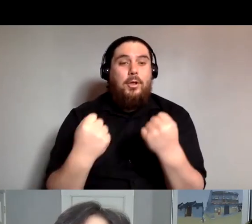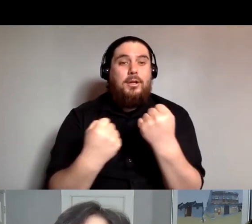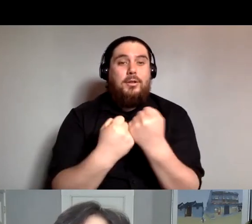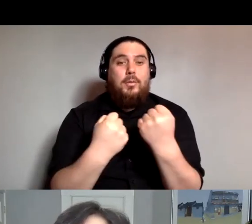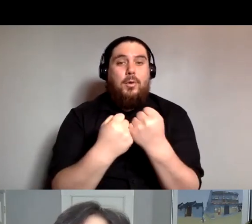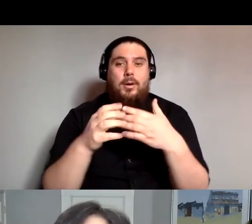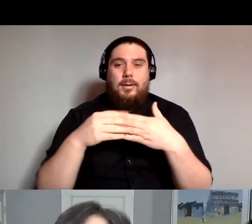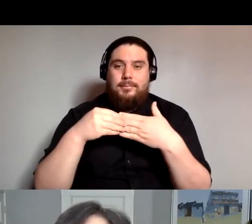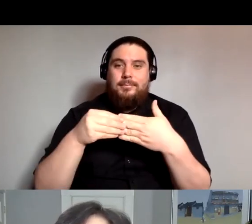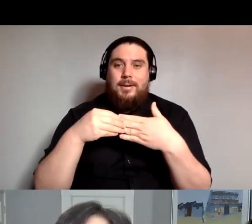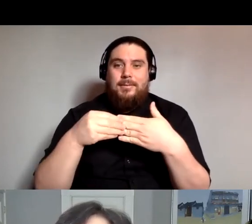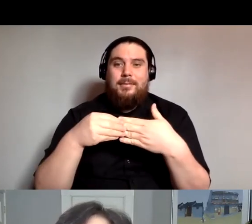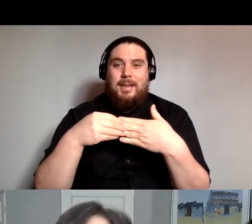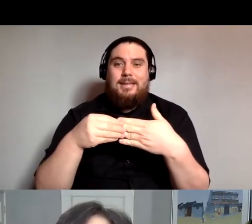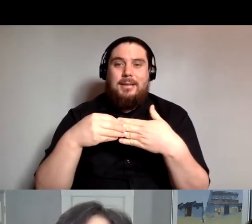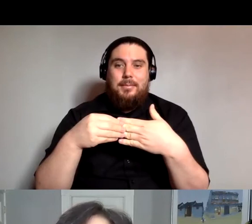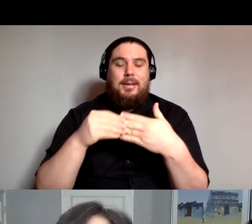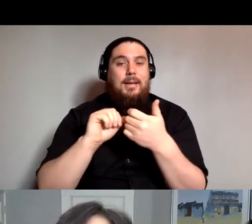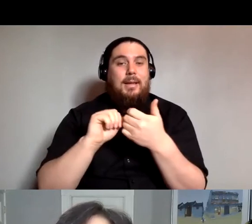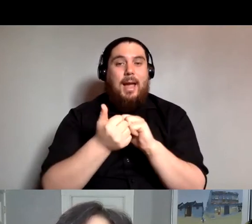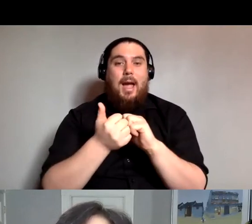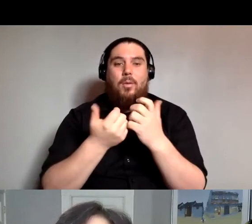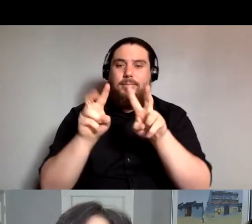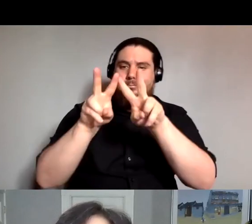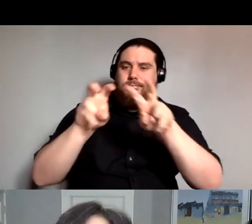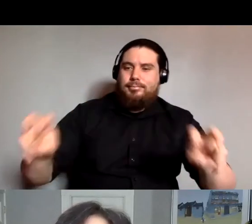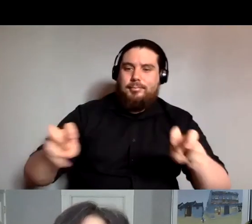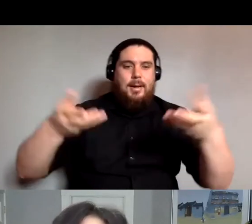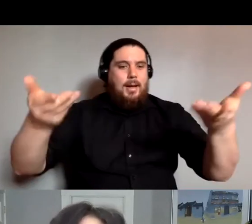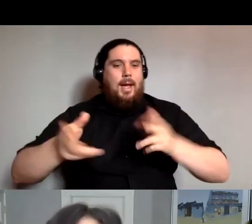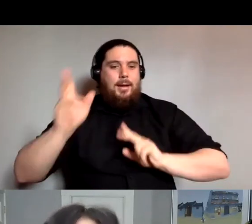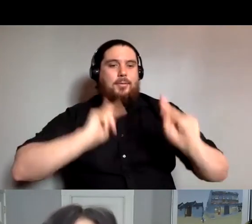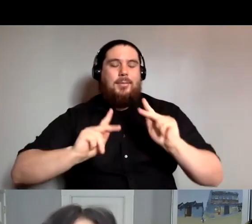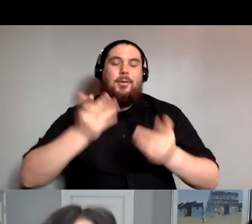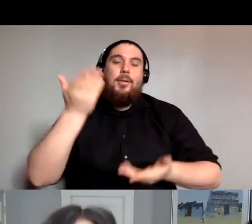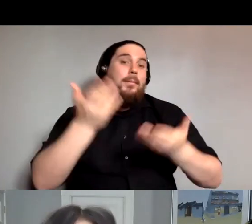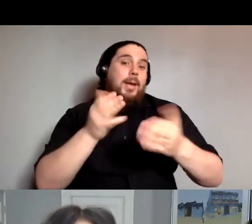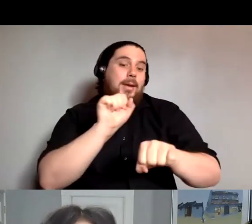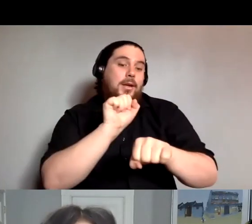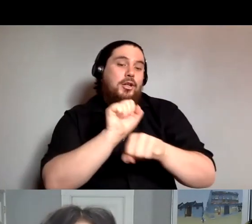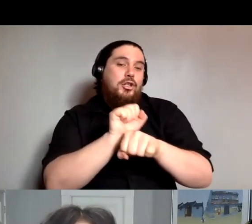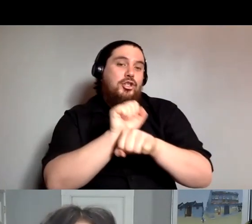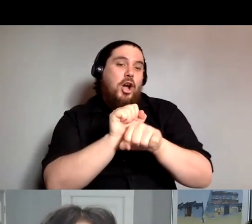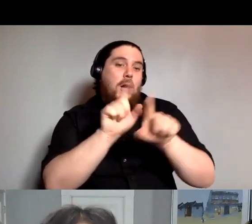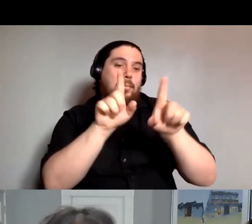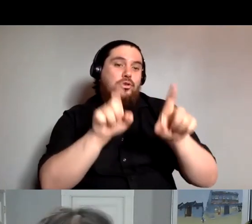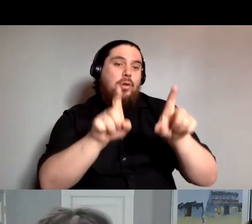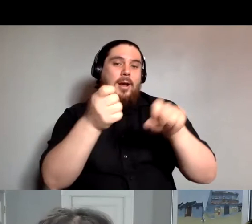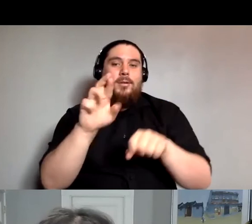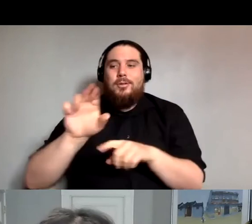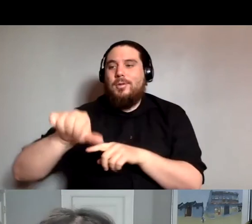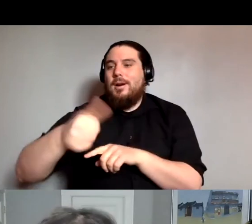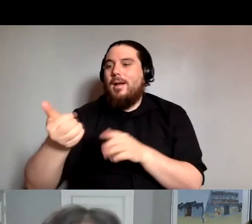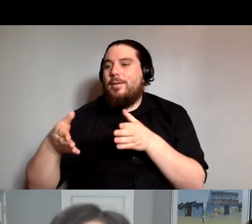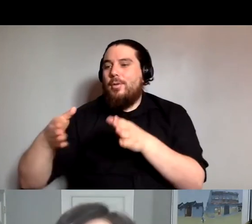way that we assess and hire people, whether that be through job trials or through alternate means. And I think that